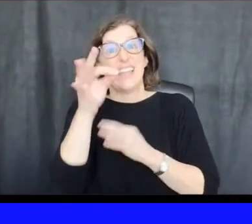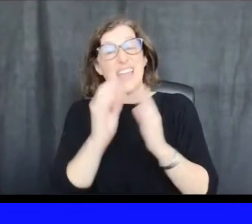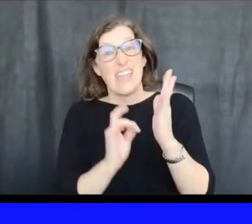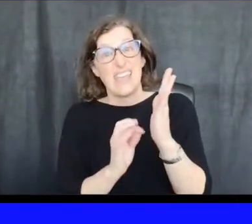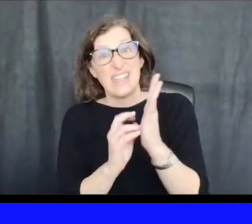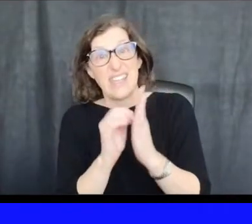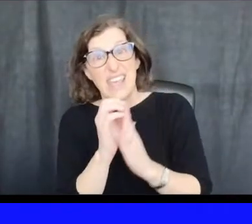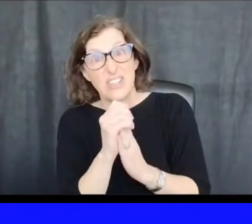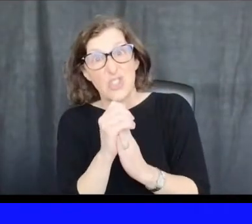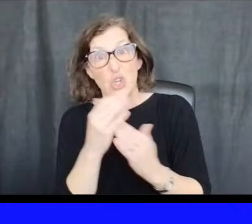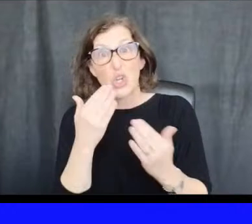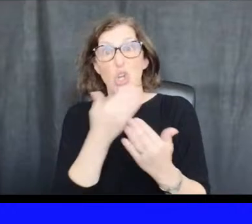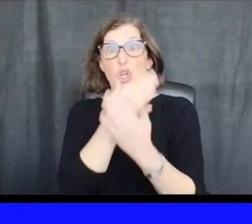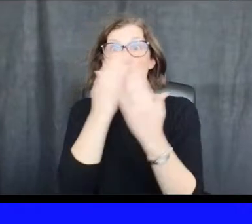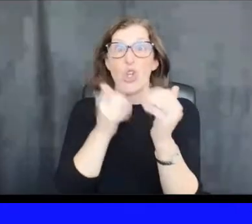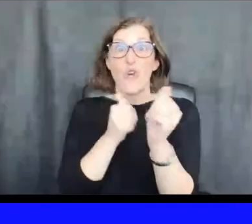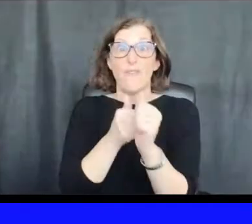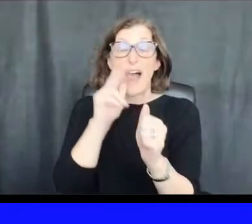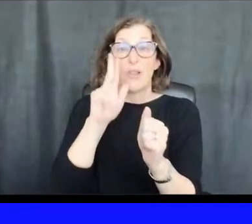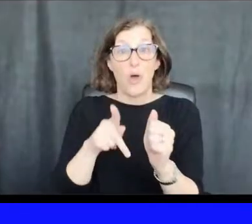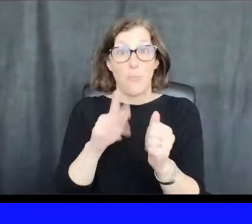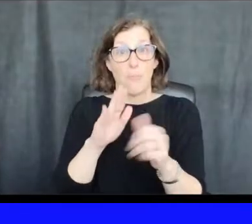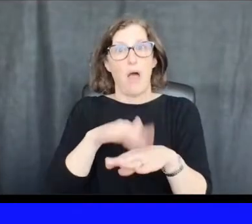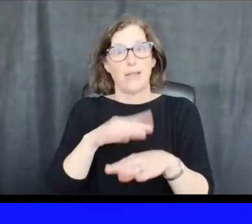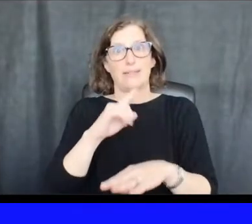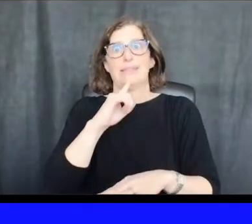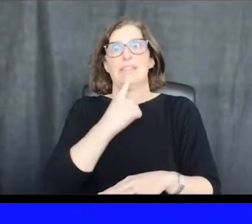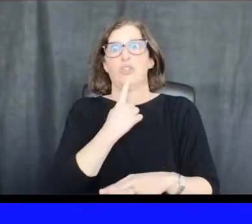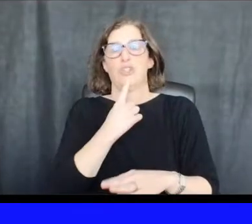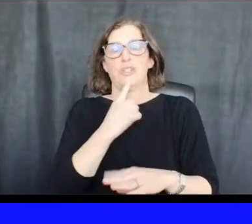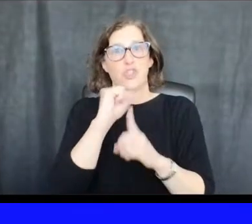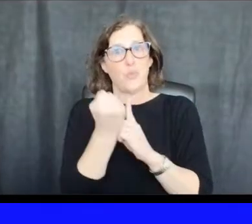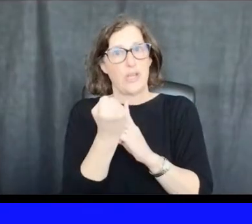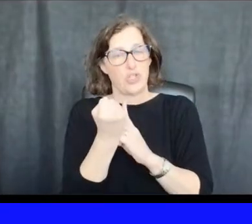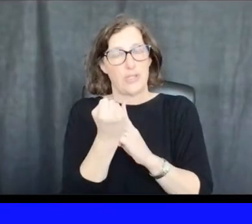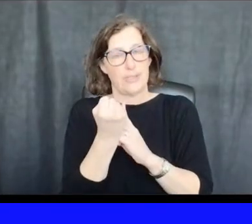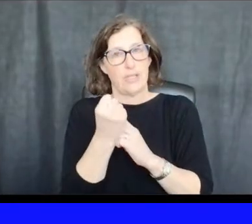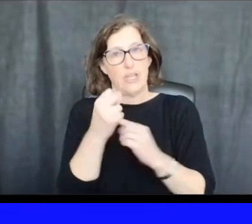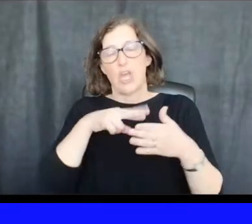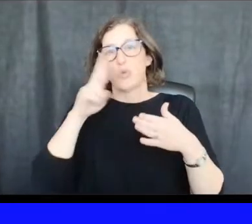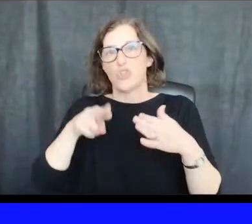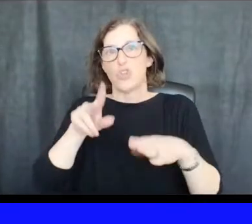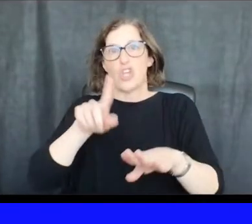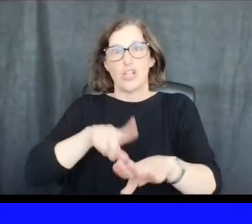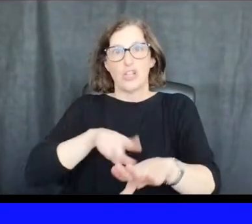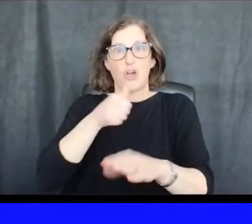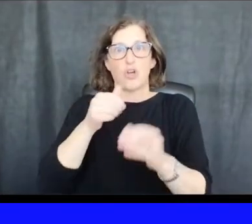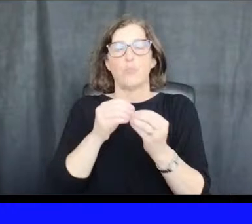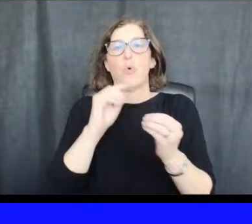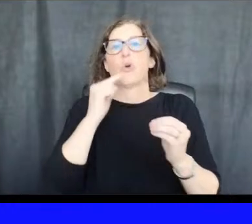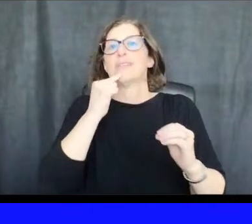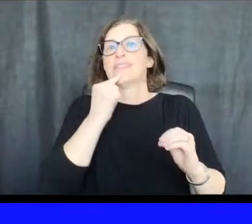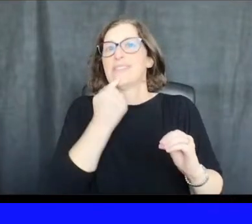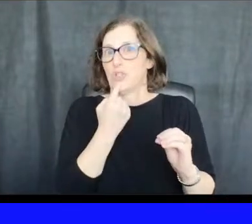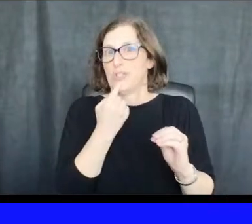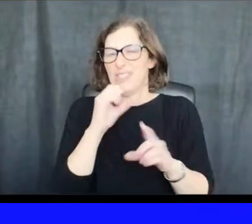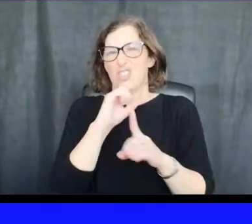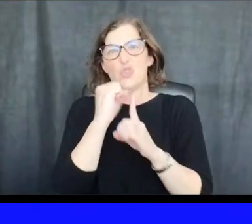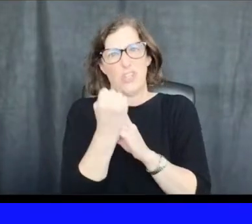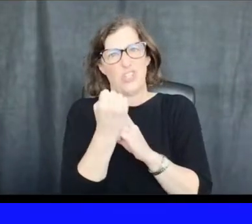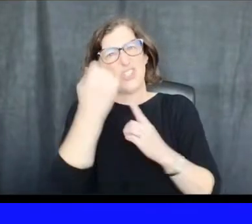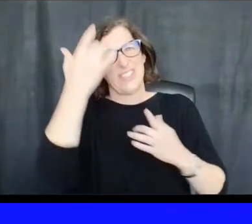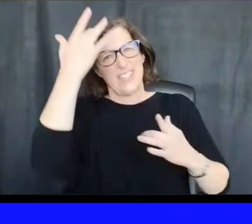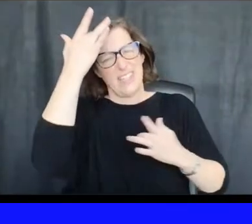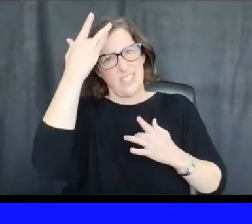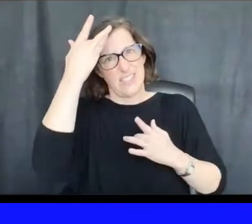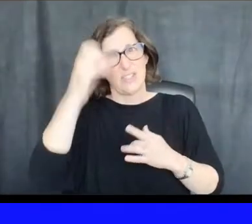I have to agree with Matt. There are very serious efforts, significant efforts looking at our documentation. And